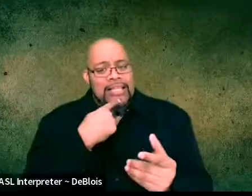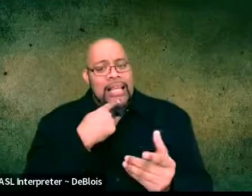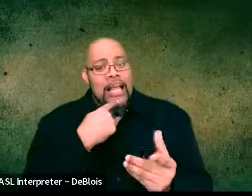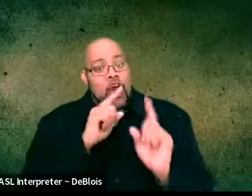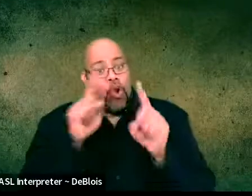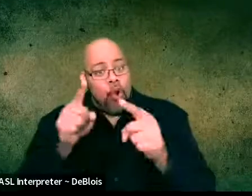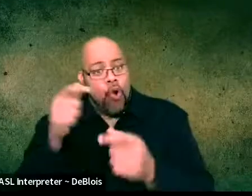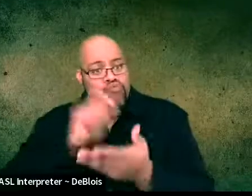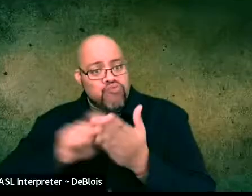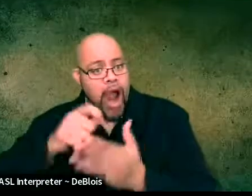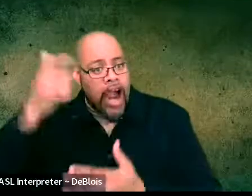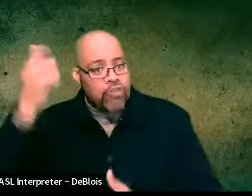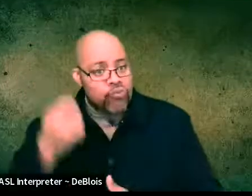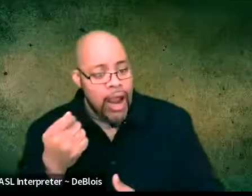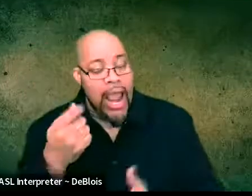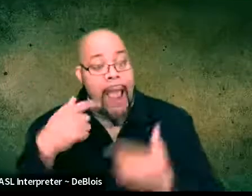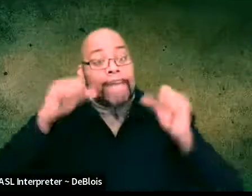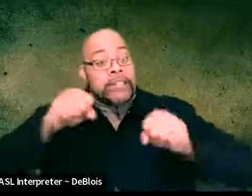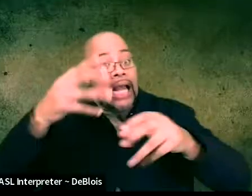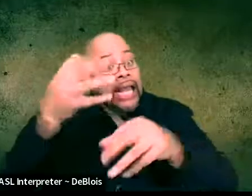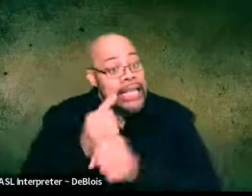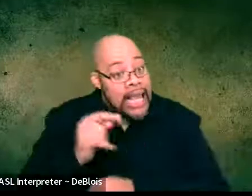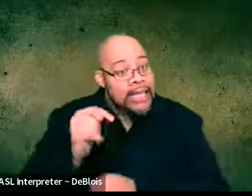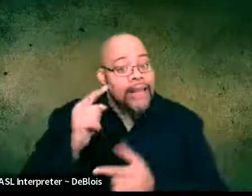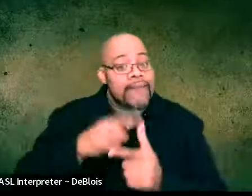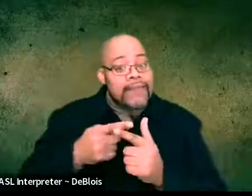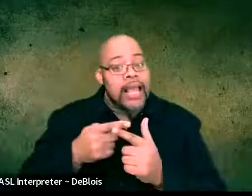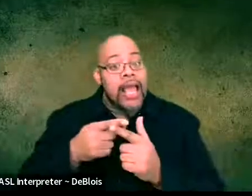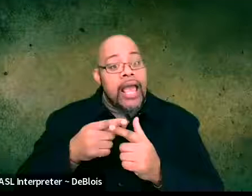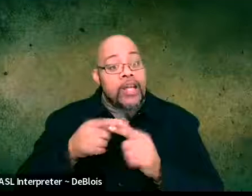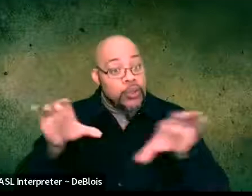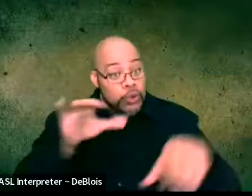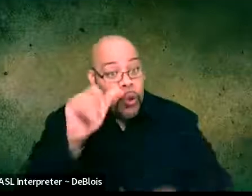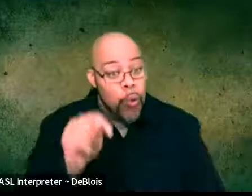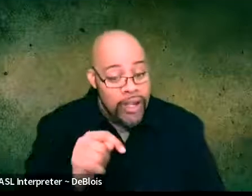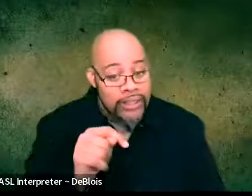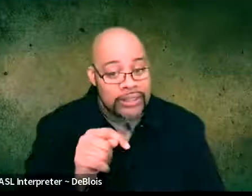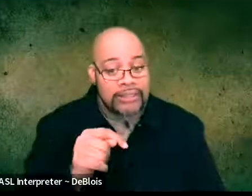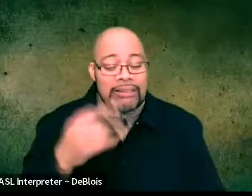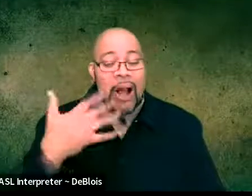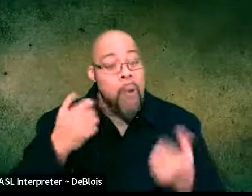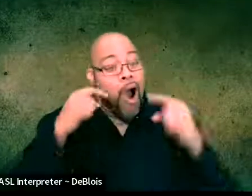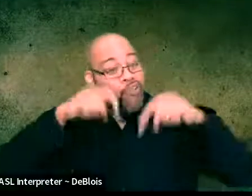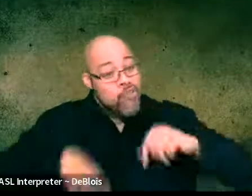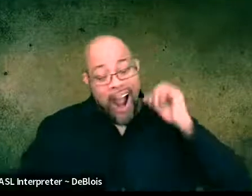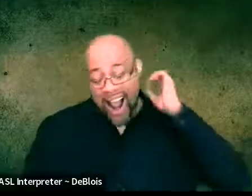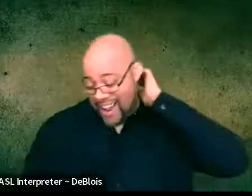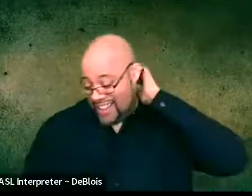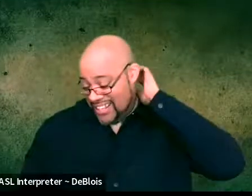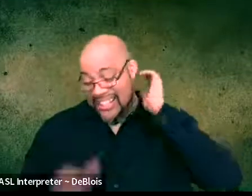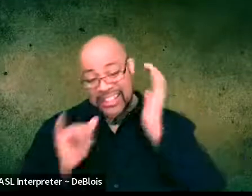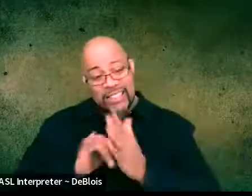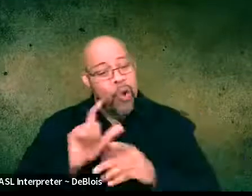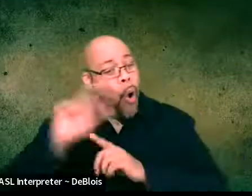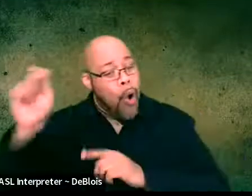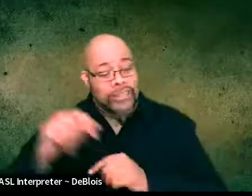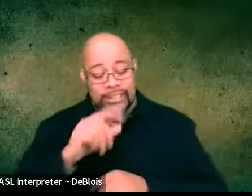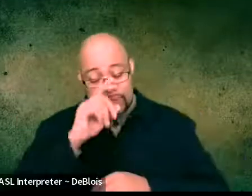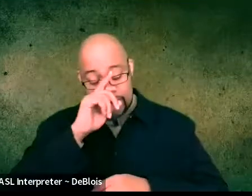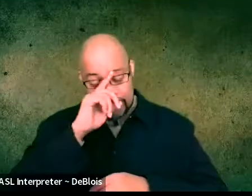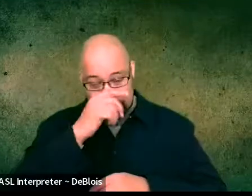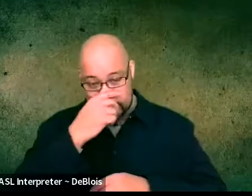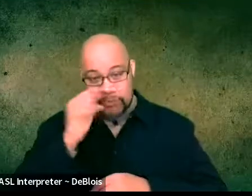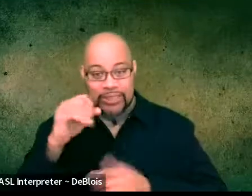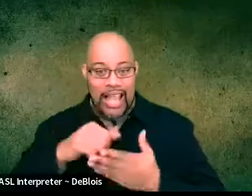a grant, and then to potentially get it, and then to potentially do it. I want to cry. Like, this is just so awesome. So